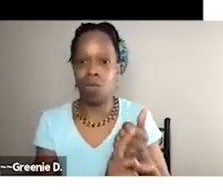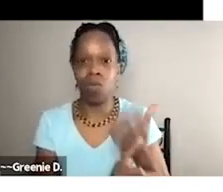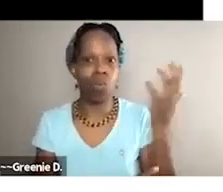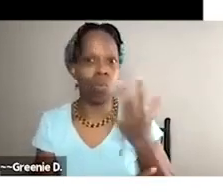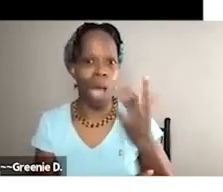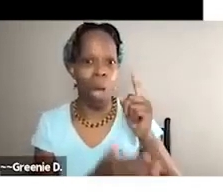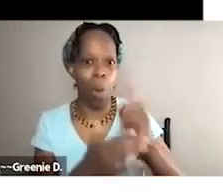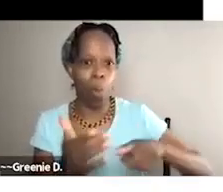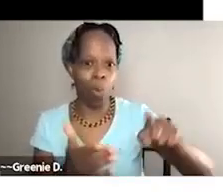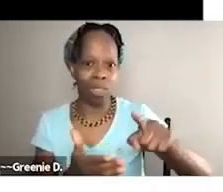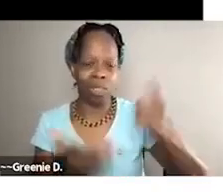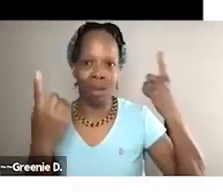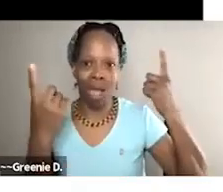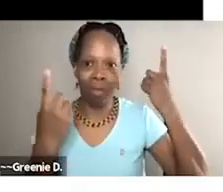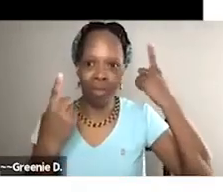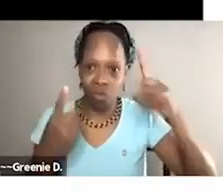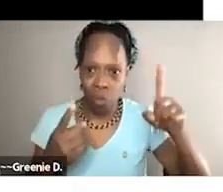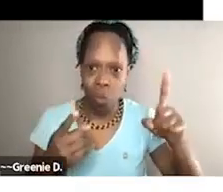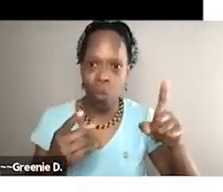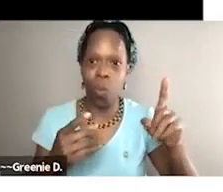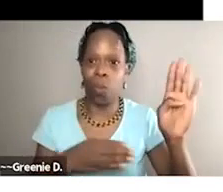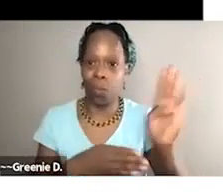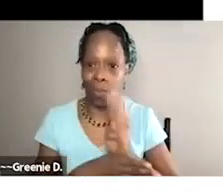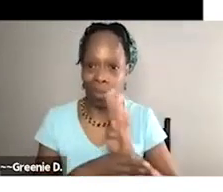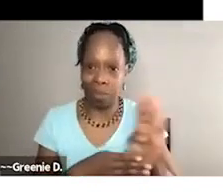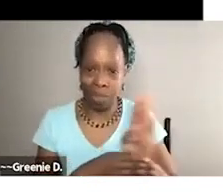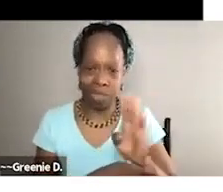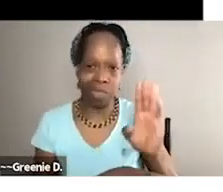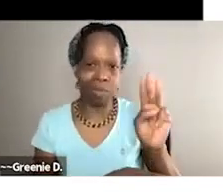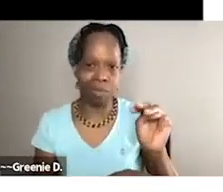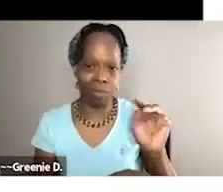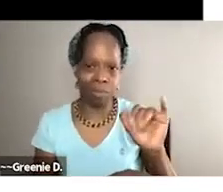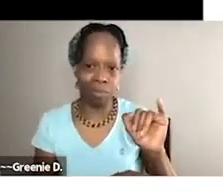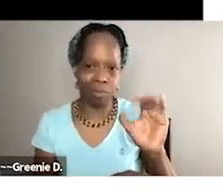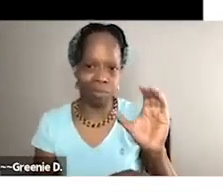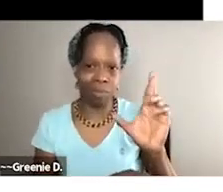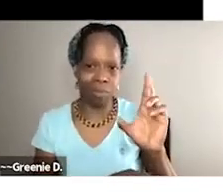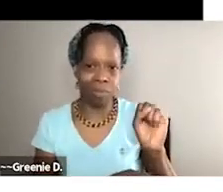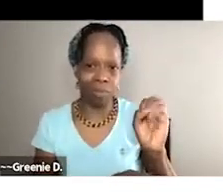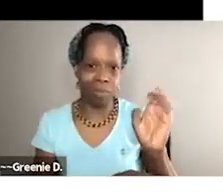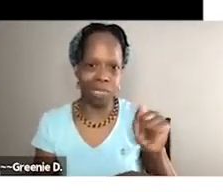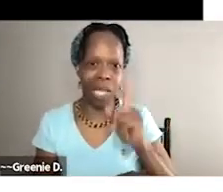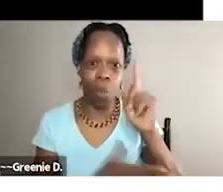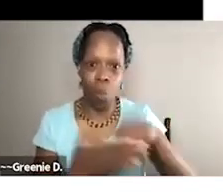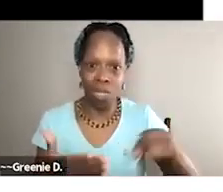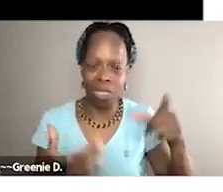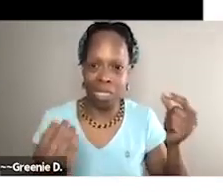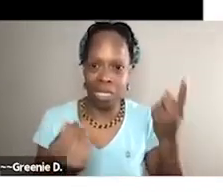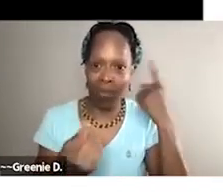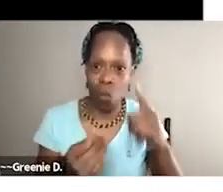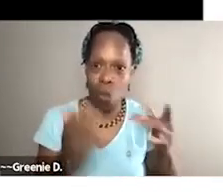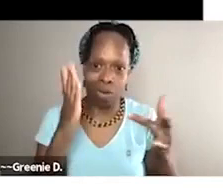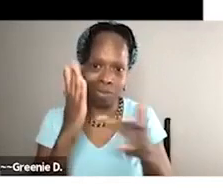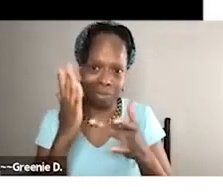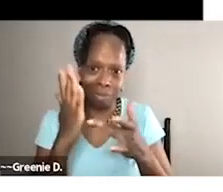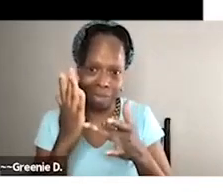company, but also thinking what she has done within the tech space and beyond, really thinking about accessibility in